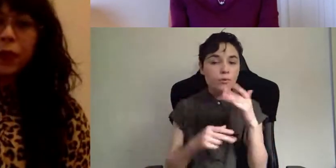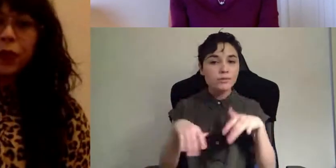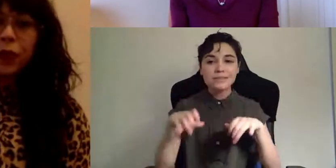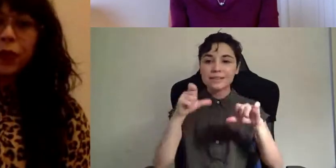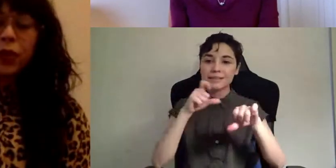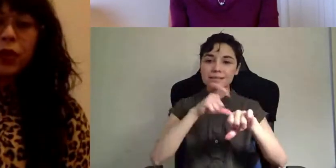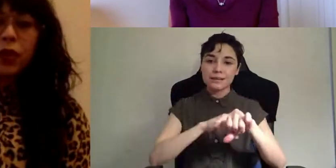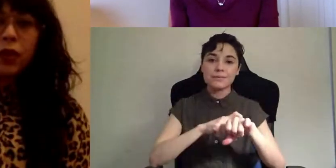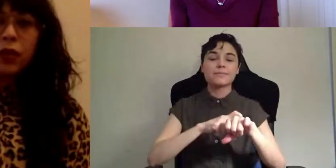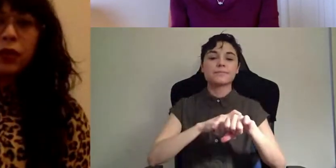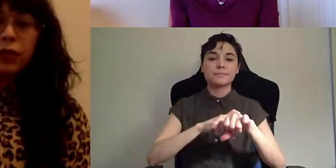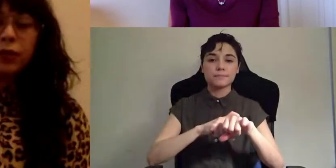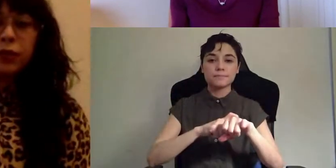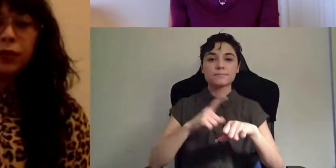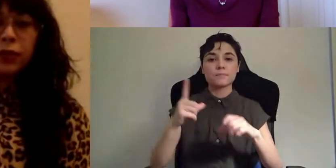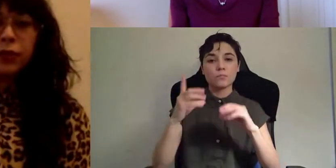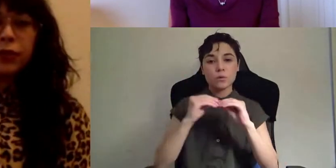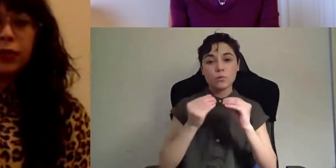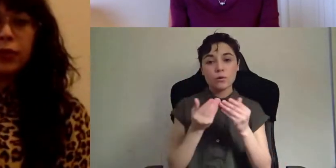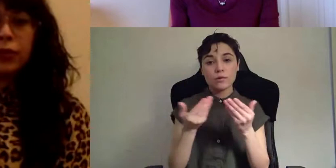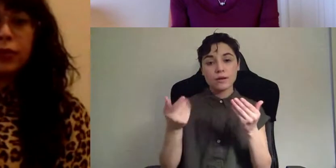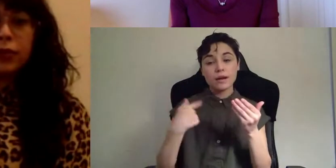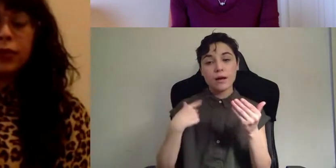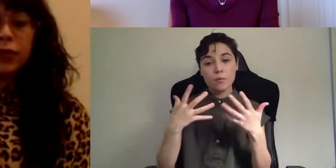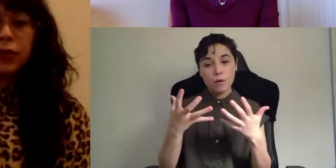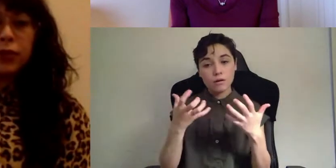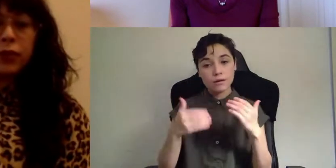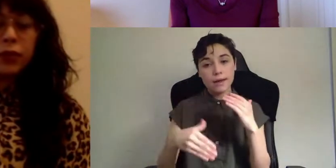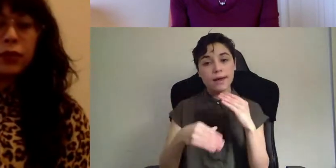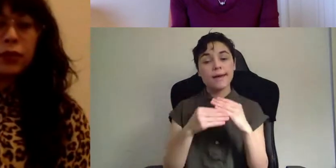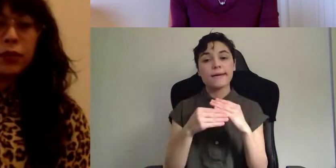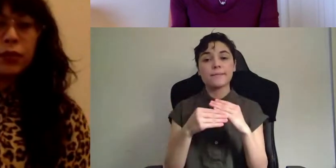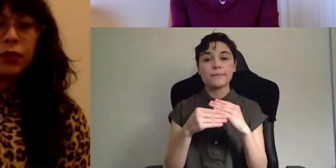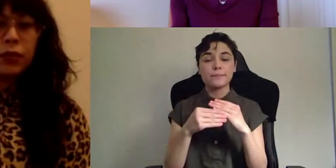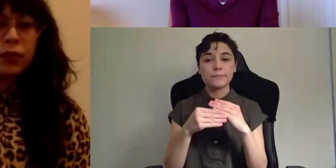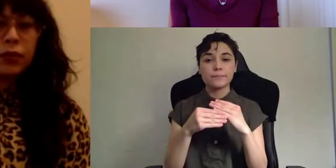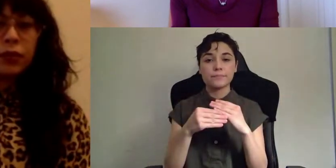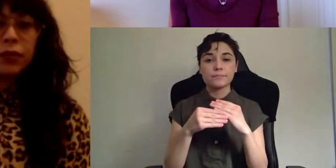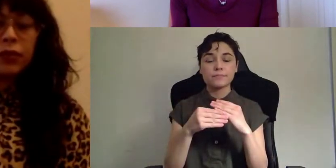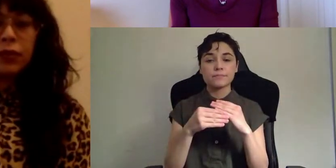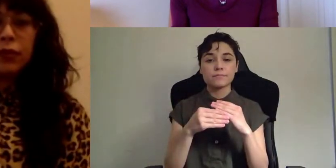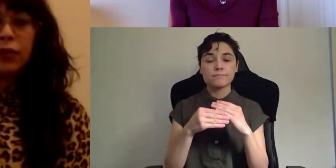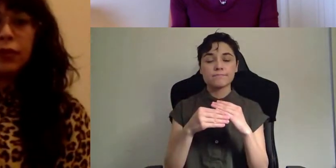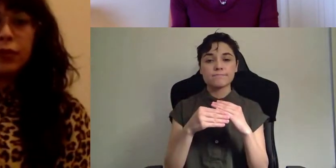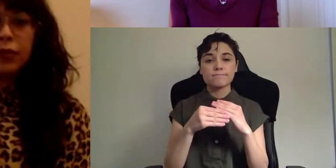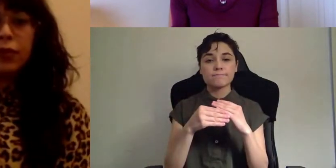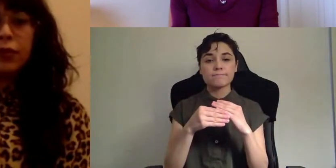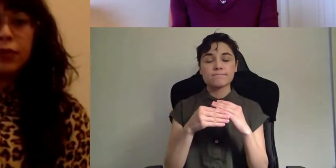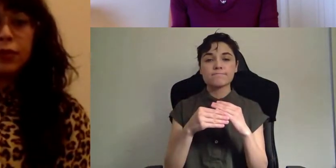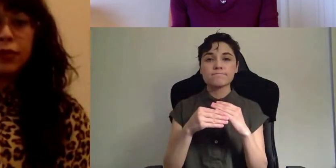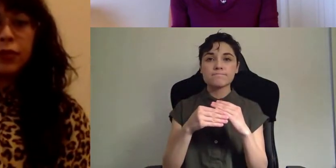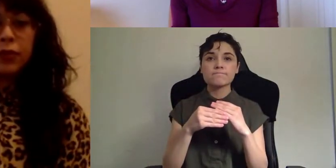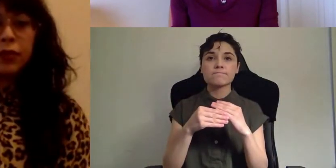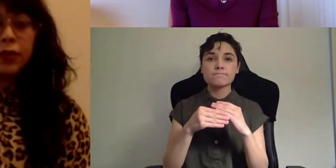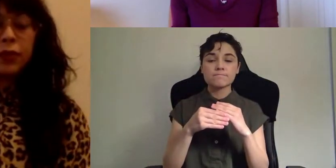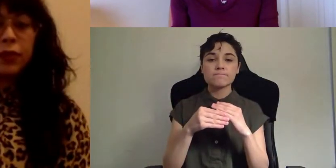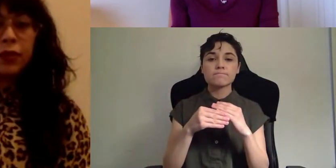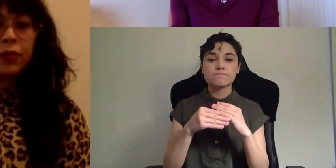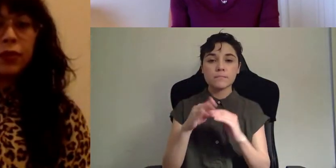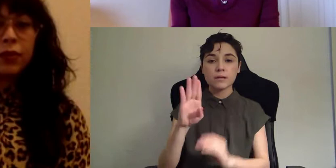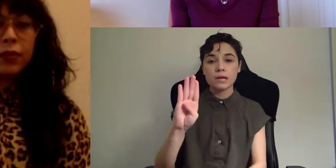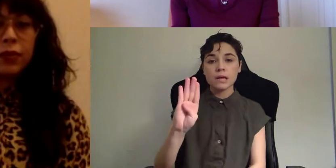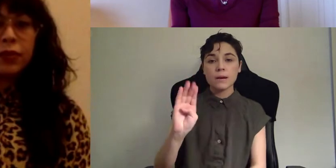too is this is to be gentle on yourself, but how important that